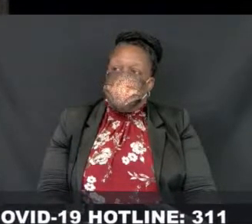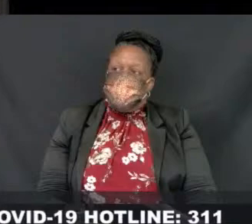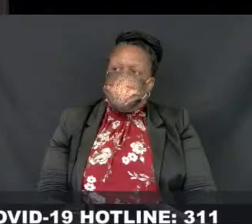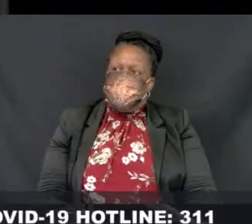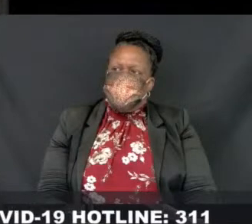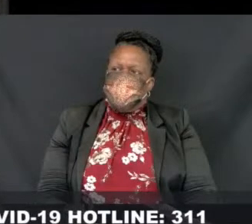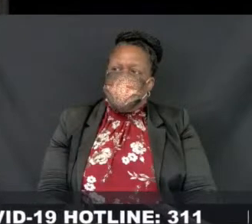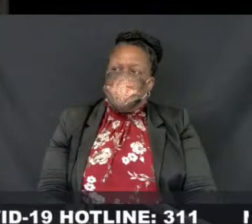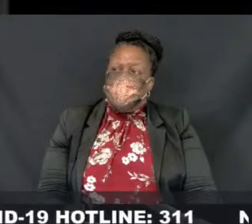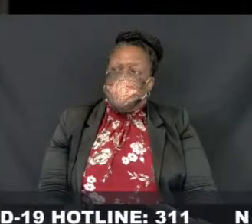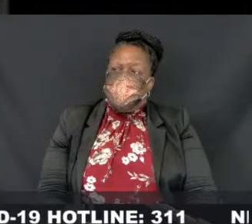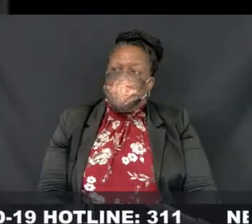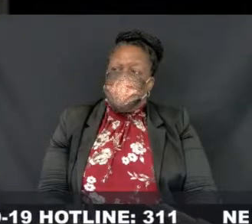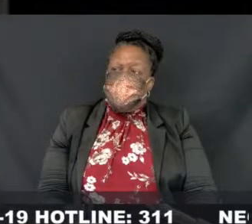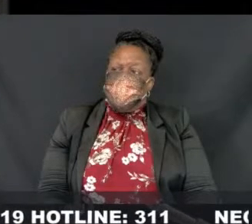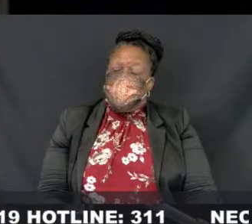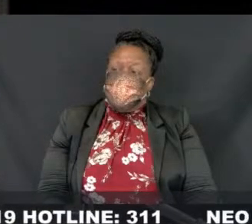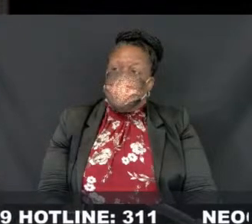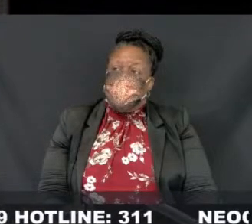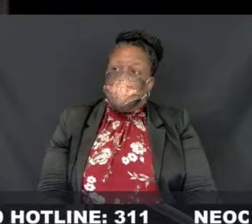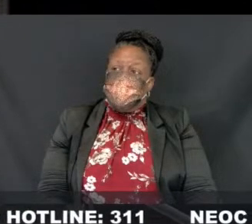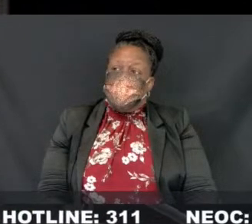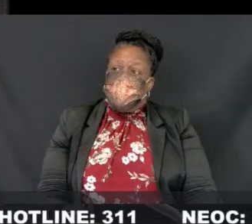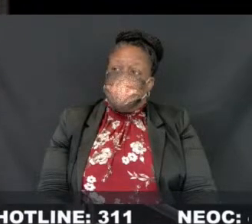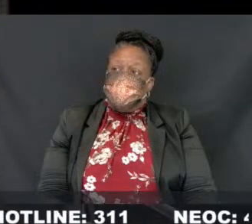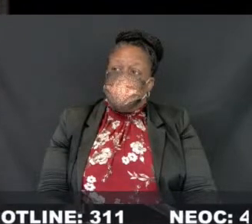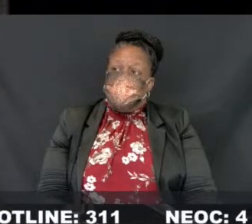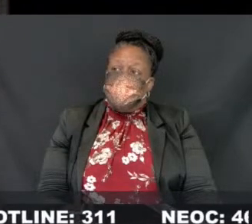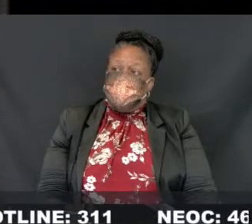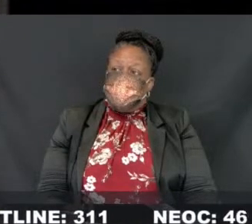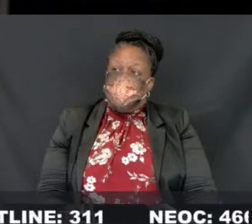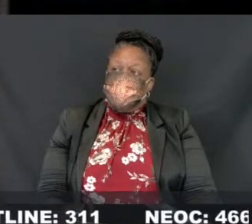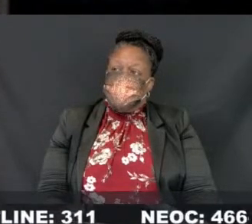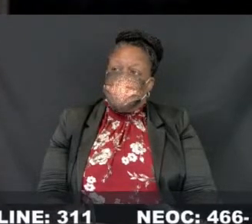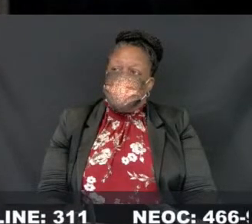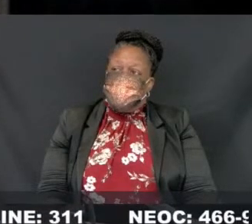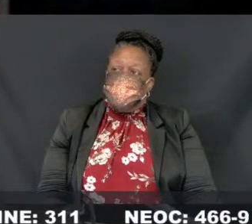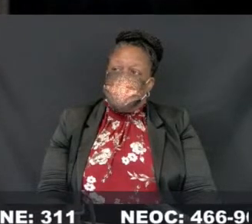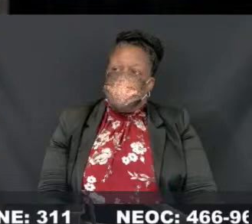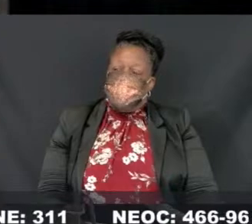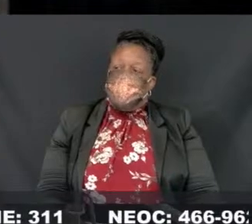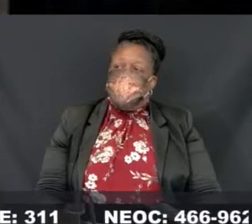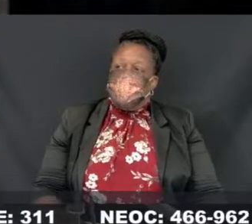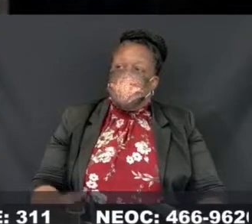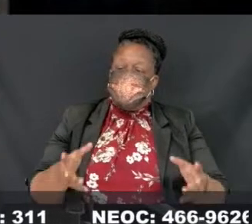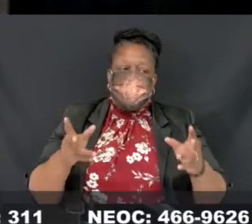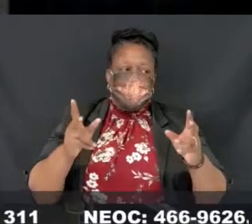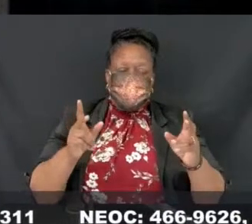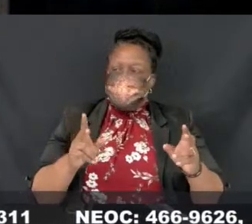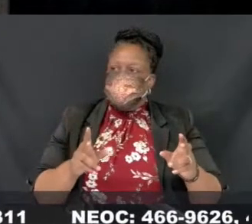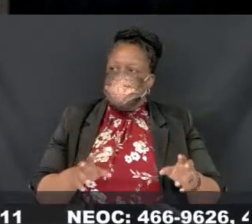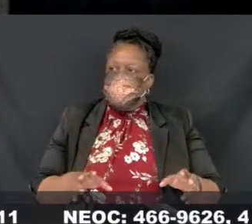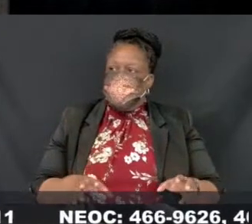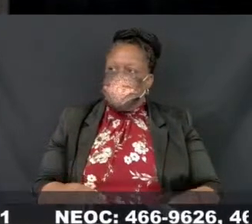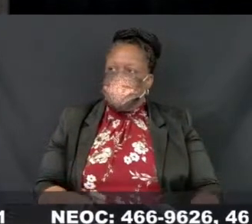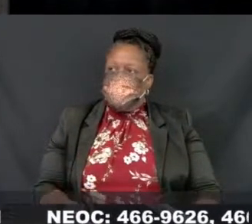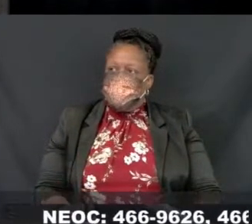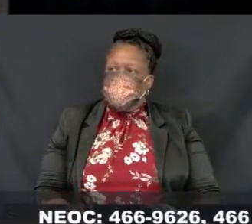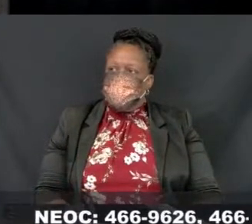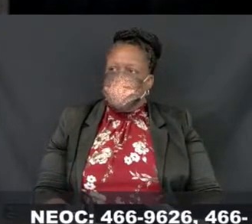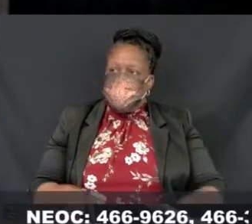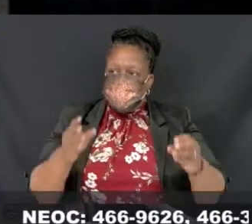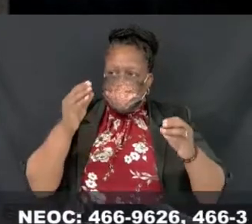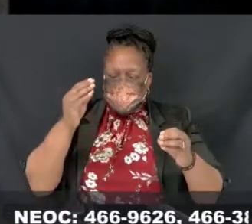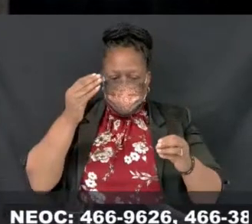Phipps to repeat the security measures in place for the general public. But I do know that there